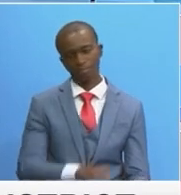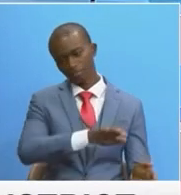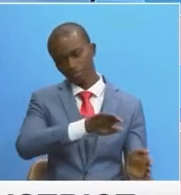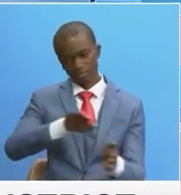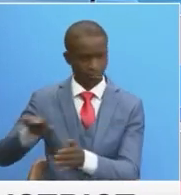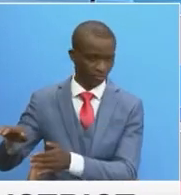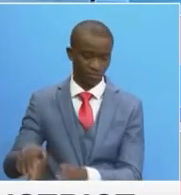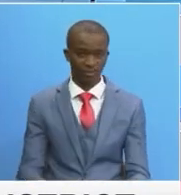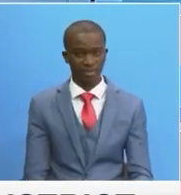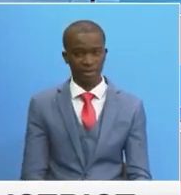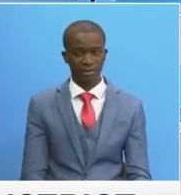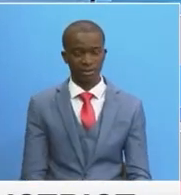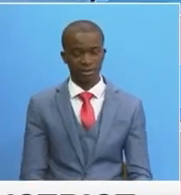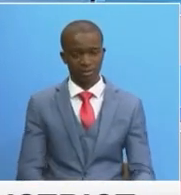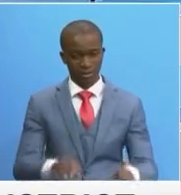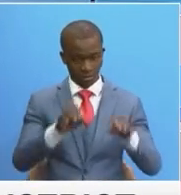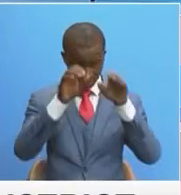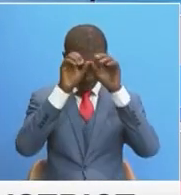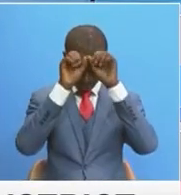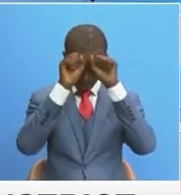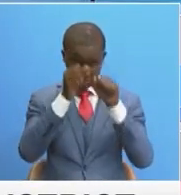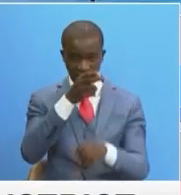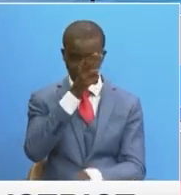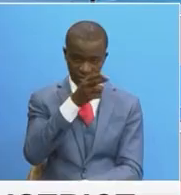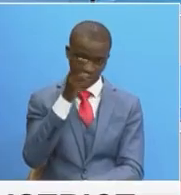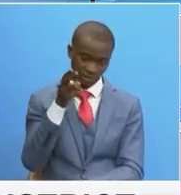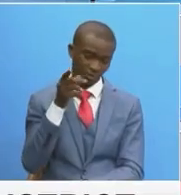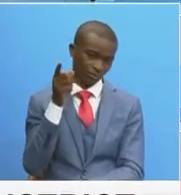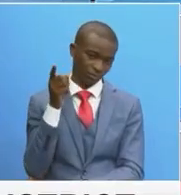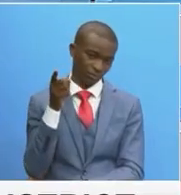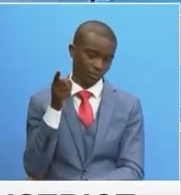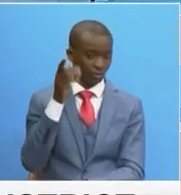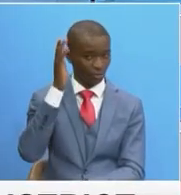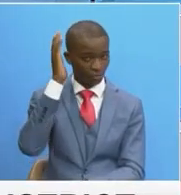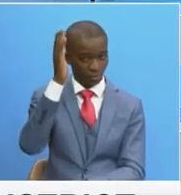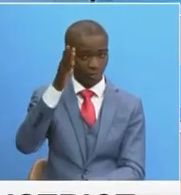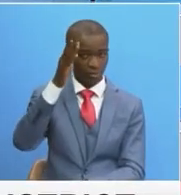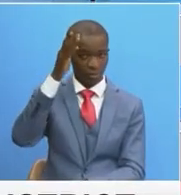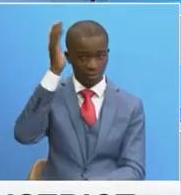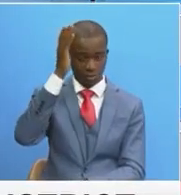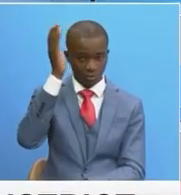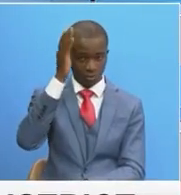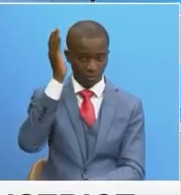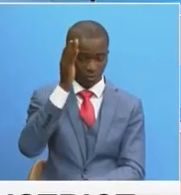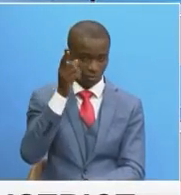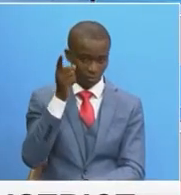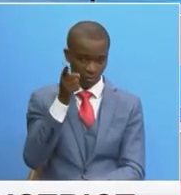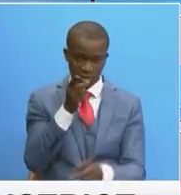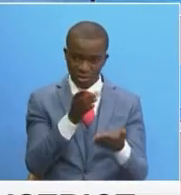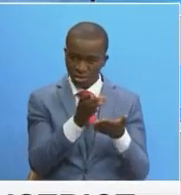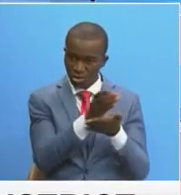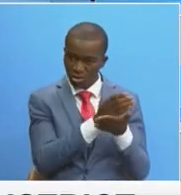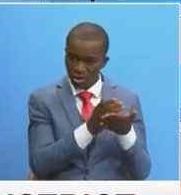President Hakainde Hichilema is expected to grace the first graduation ceremony at Santa Maria Nursing and